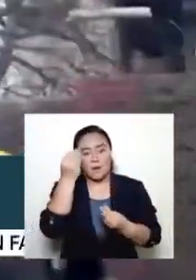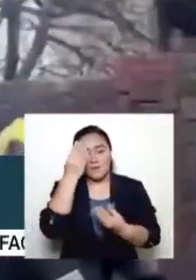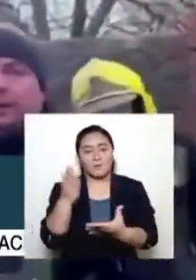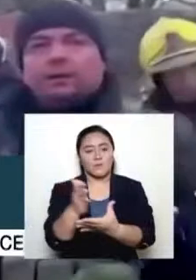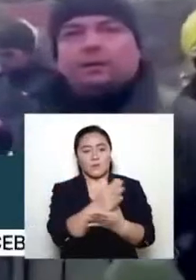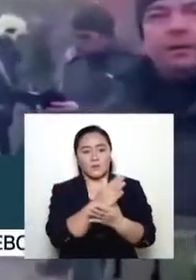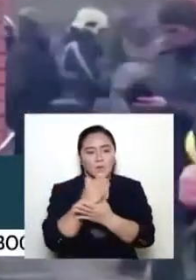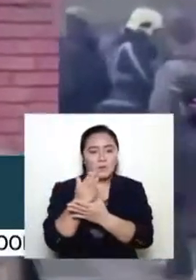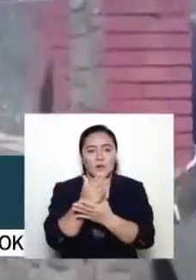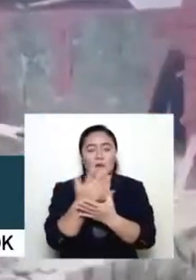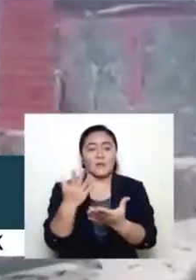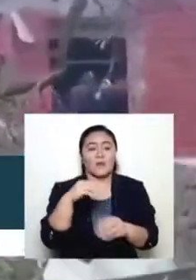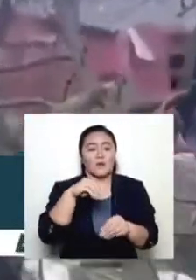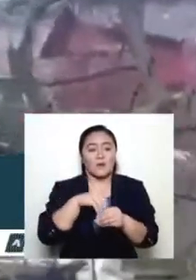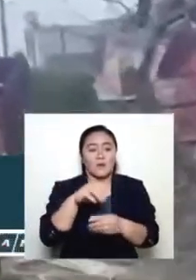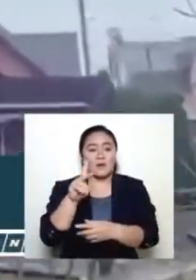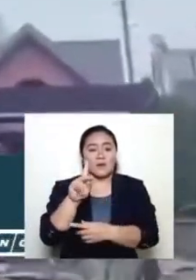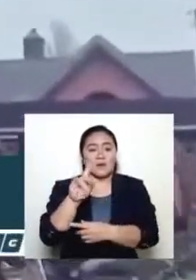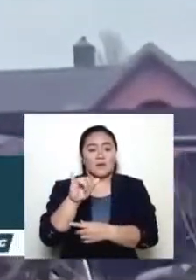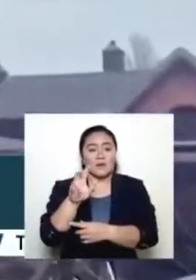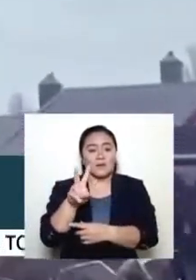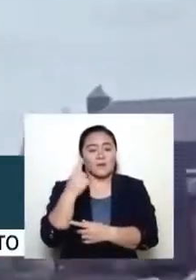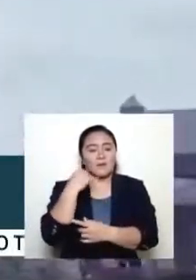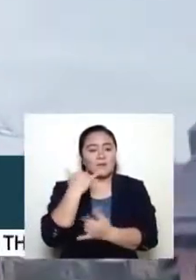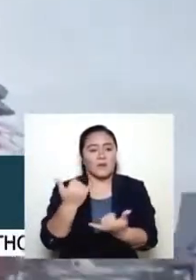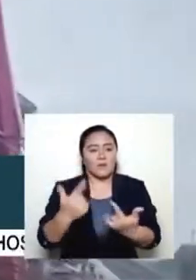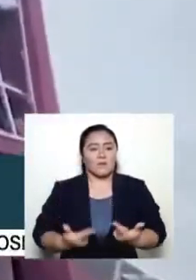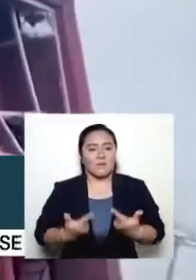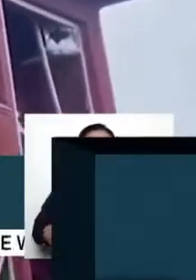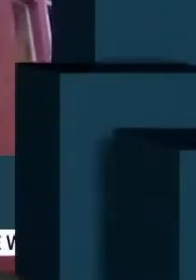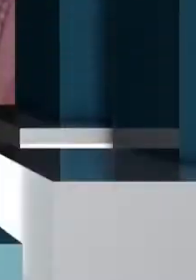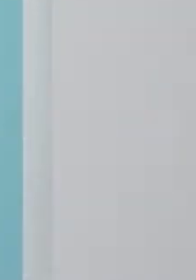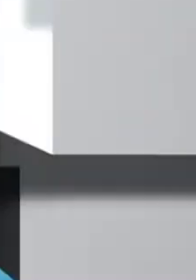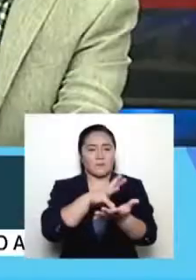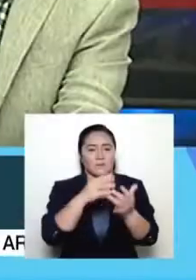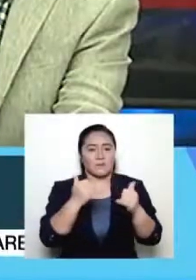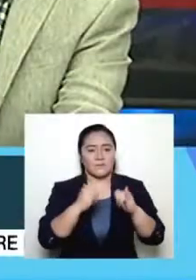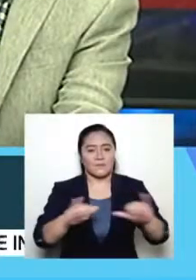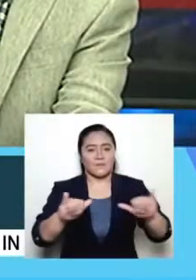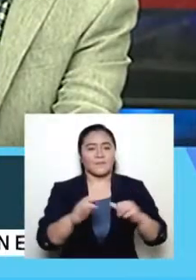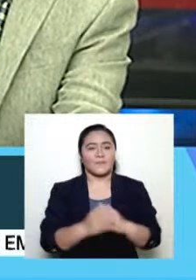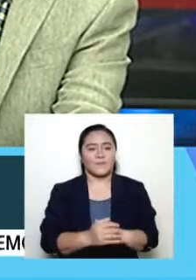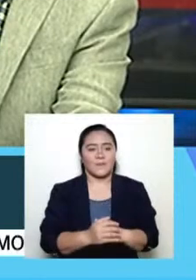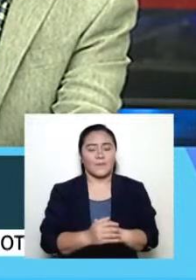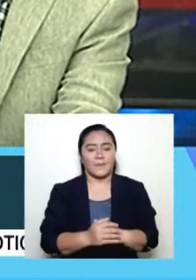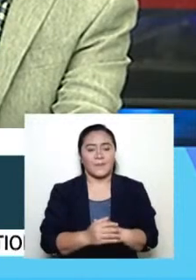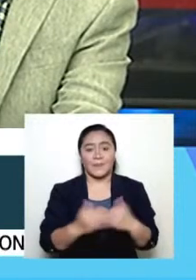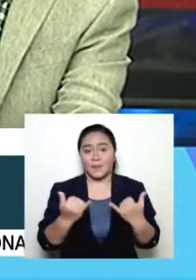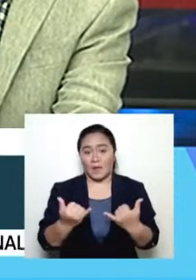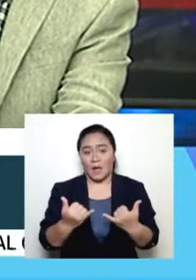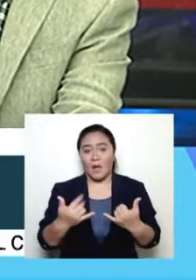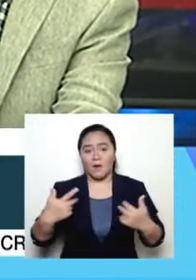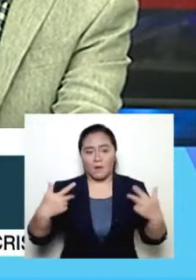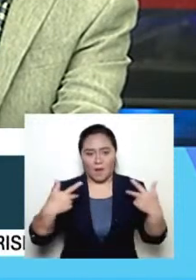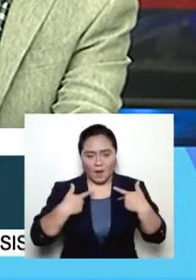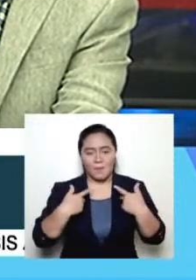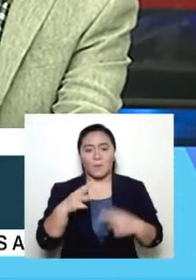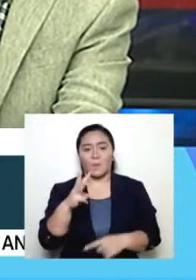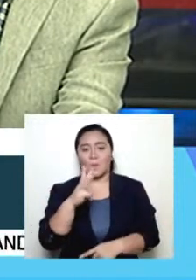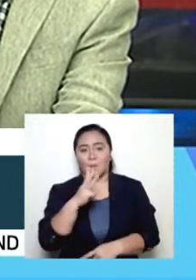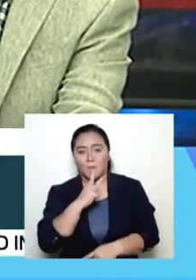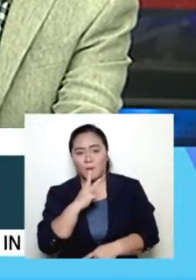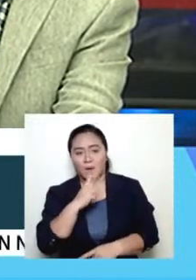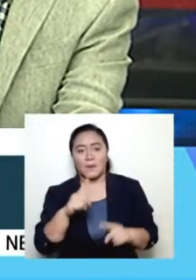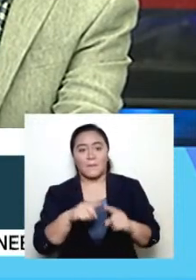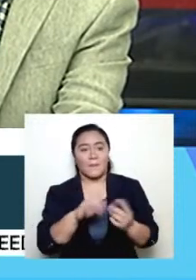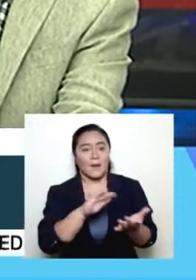of the capital, Kyiv, where they are currently living. So far, meron pa po kami tubig, pero yung gamot po ng